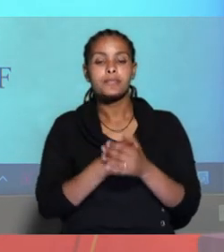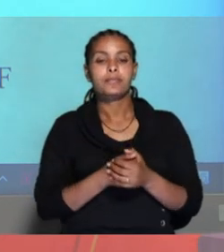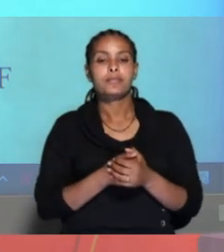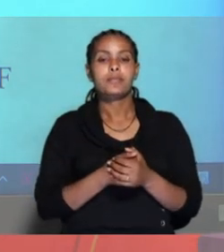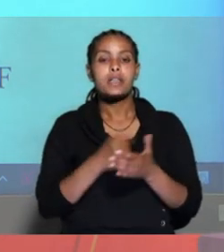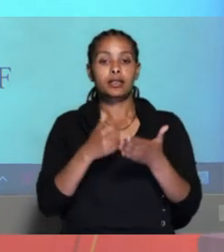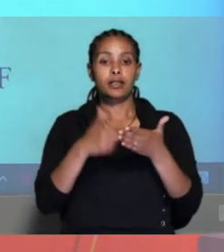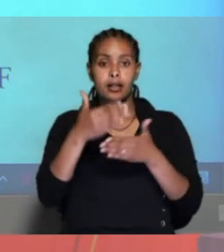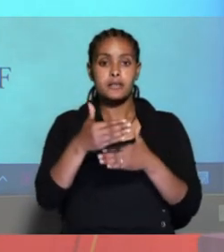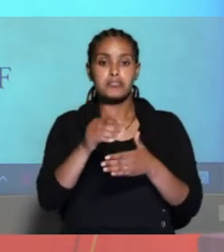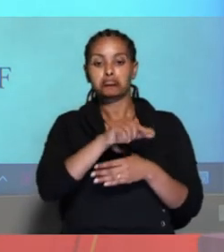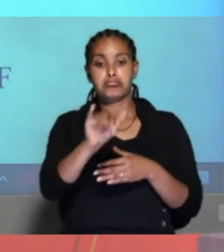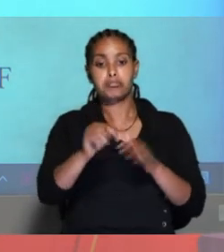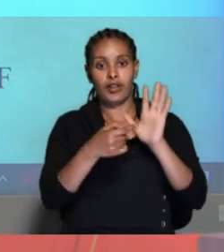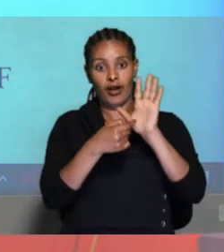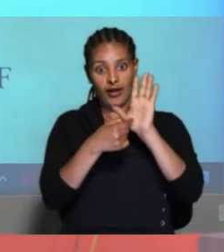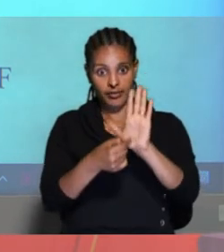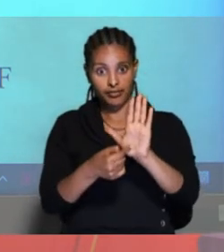Then